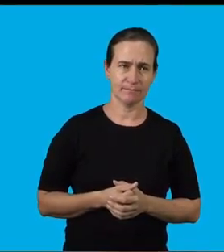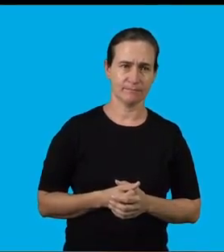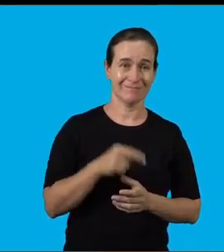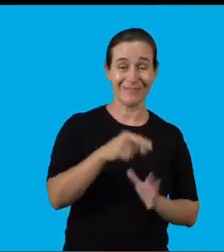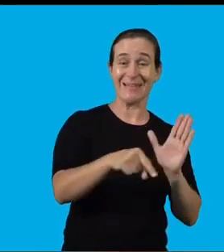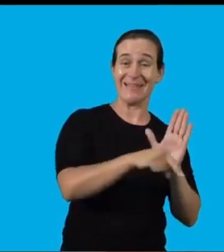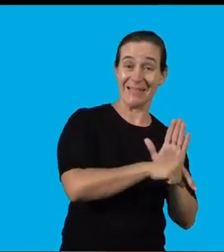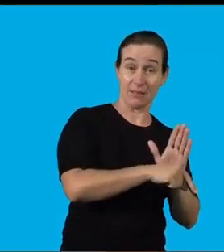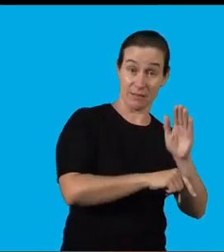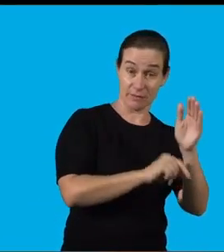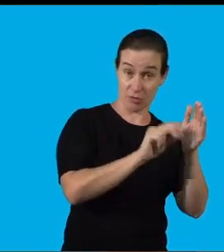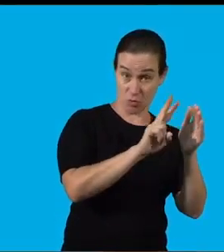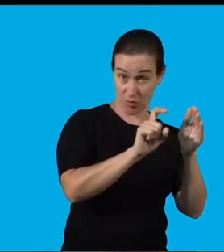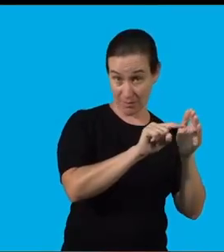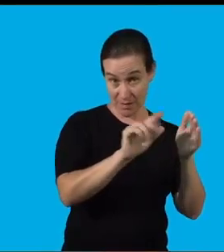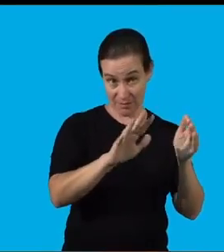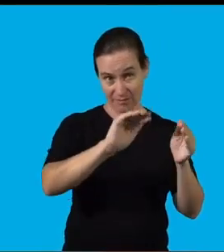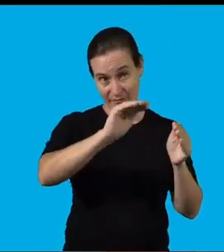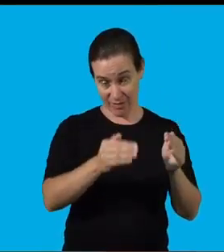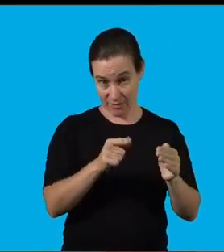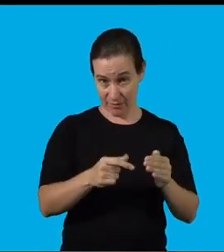It was -2x minus 5